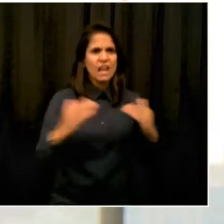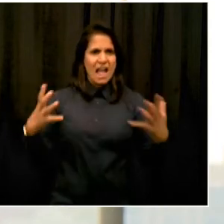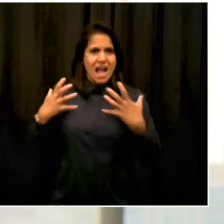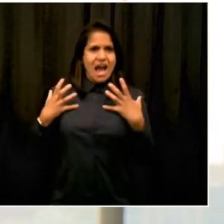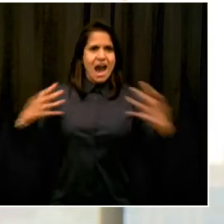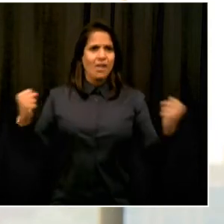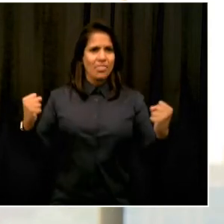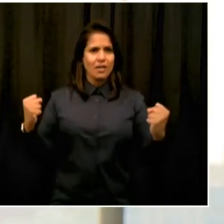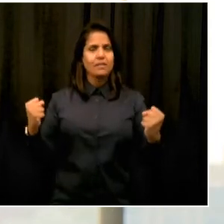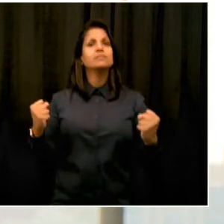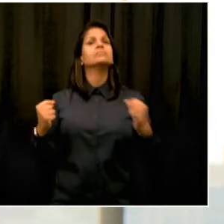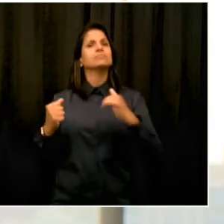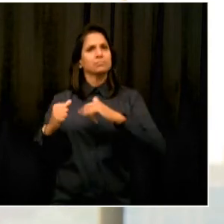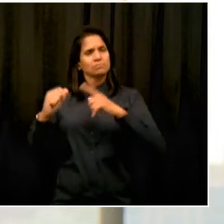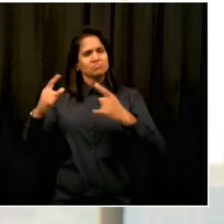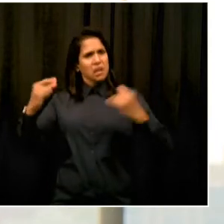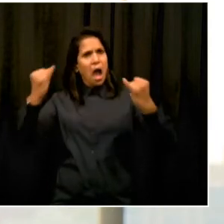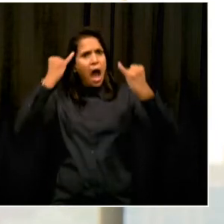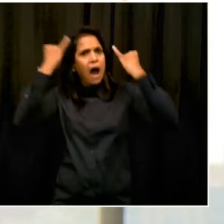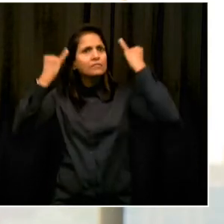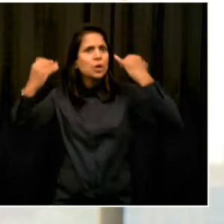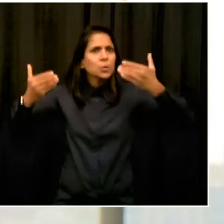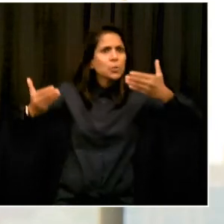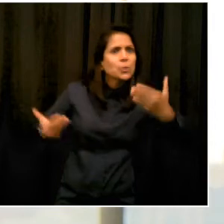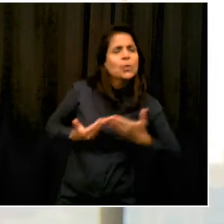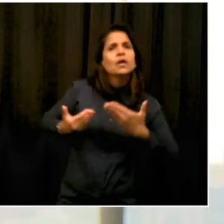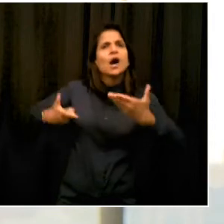then can be used all over the world.